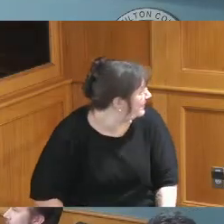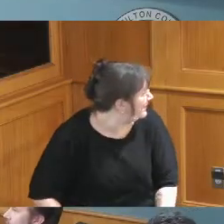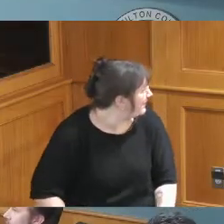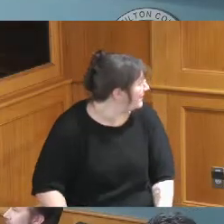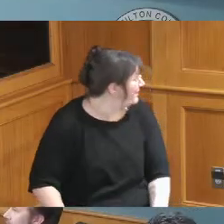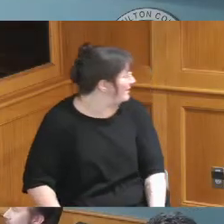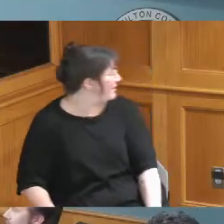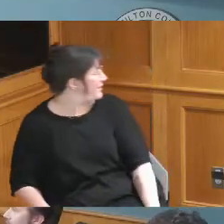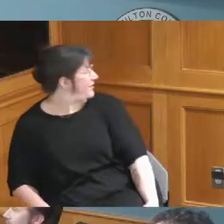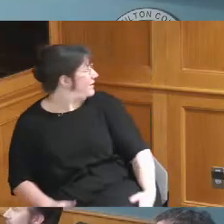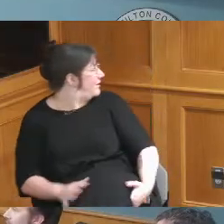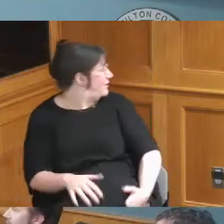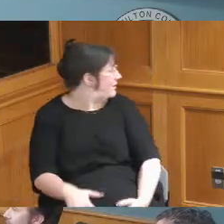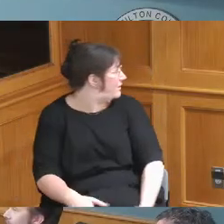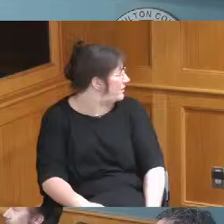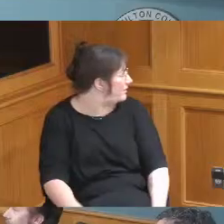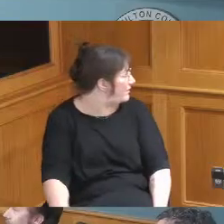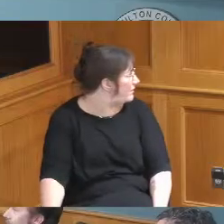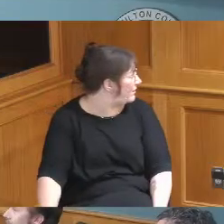So I didn't hear what you said.